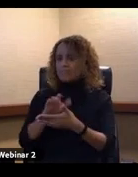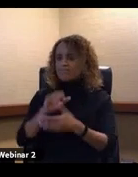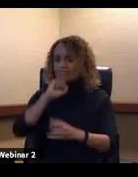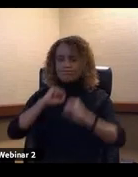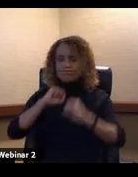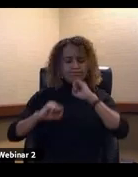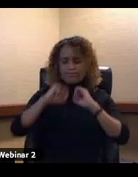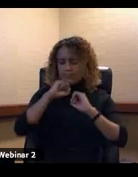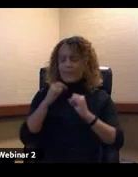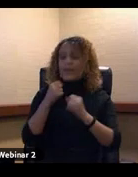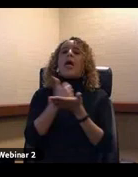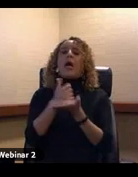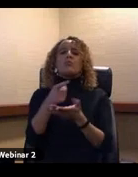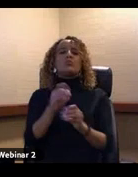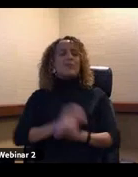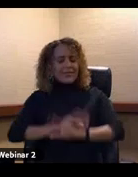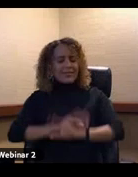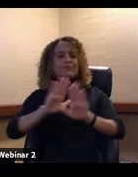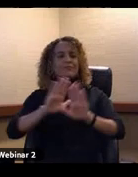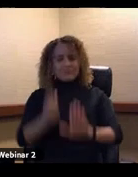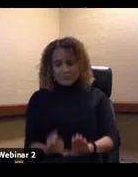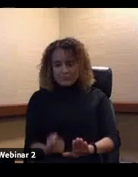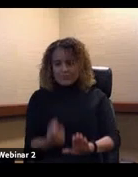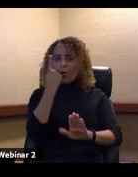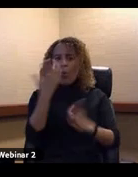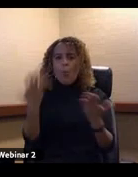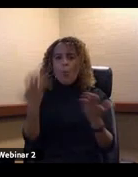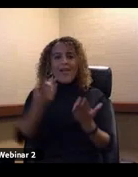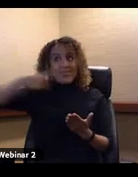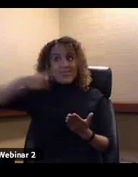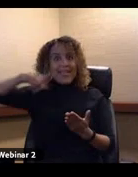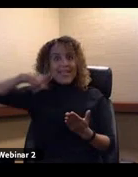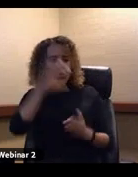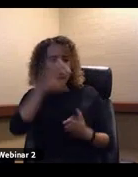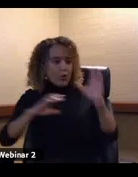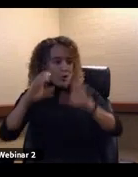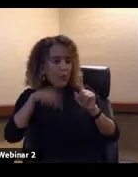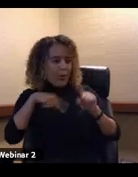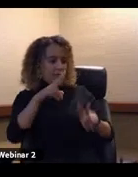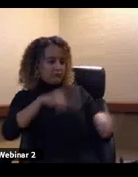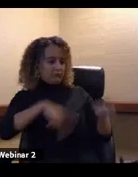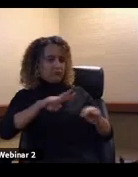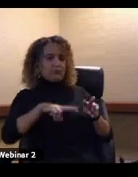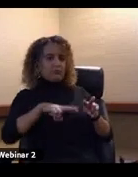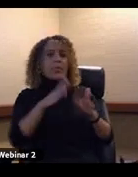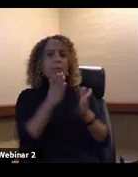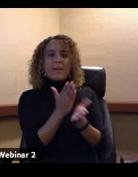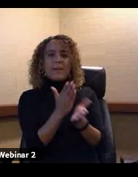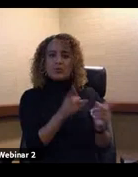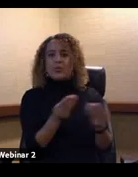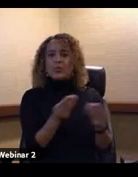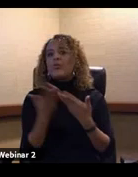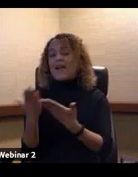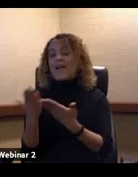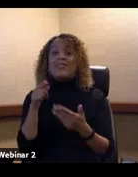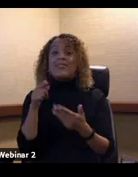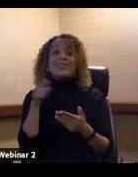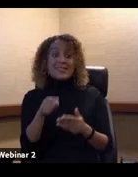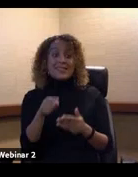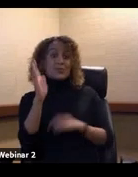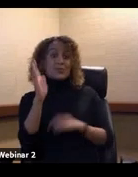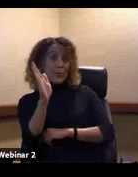with the budget and to make it clear what they look for when we review the budget. This webinar